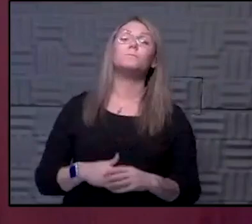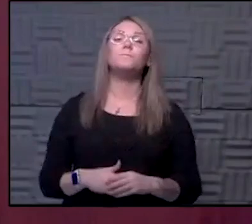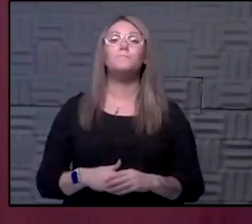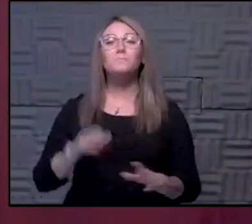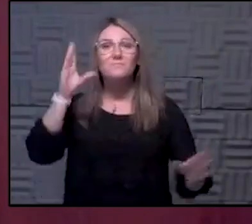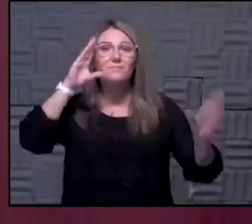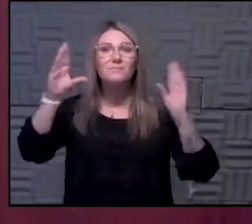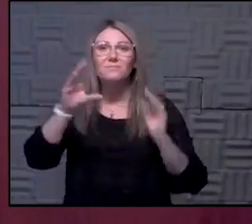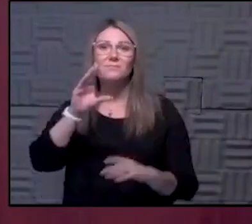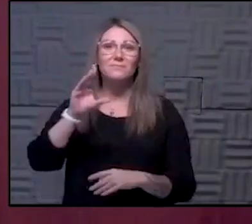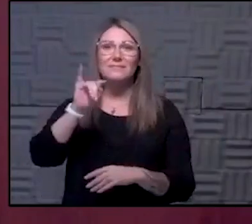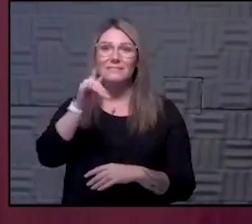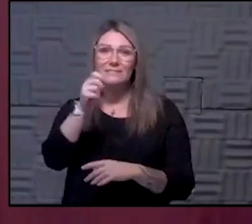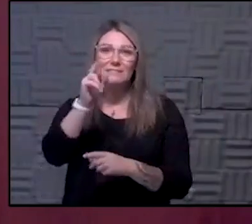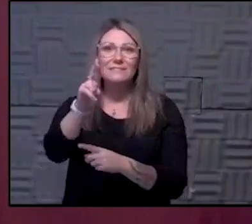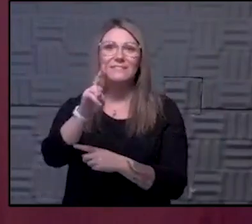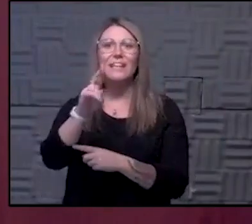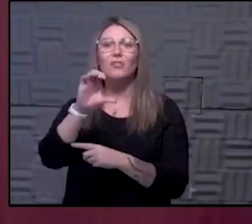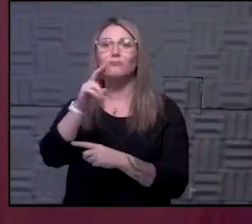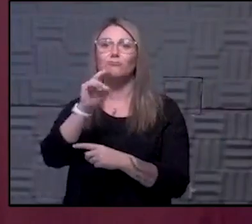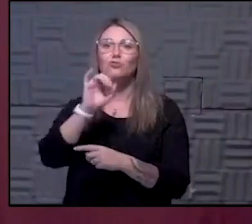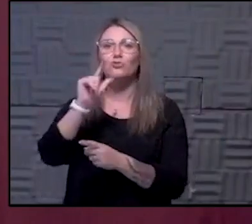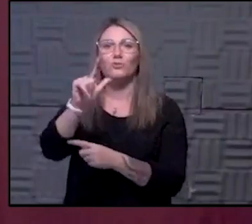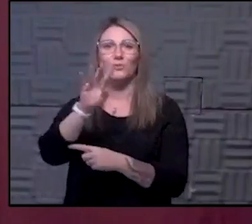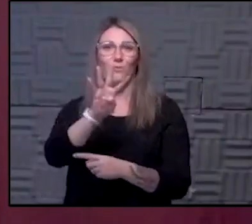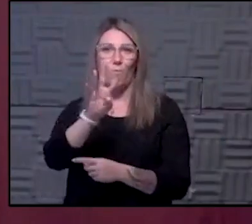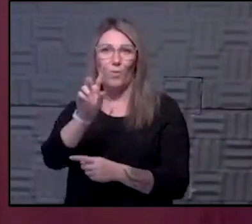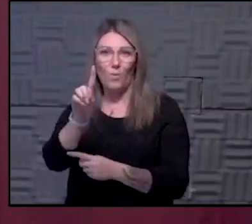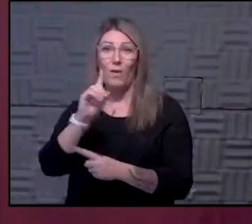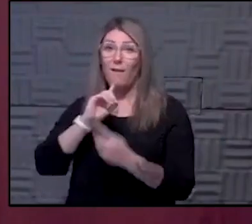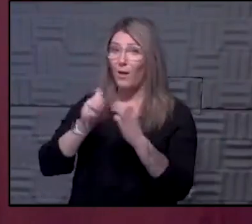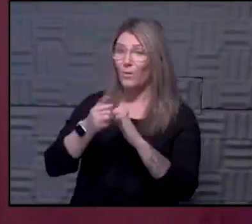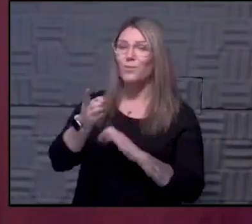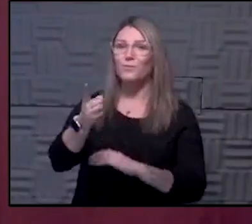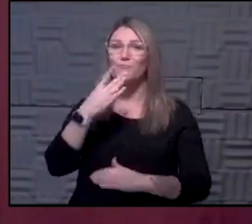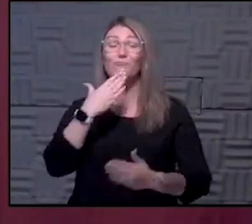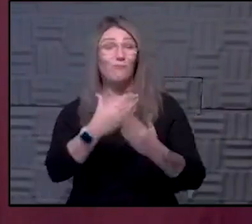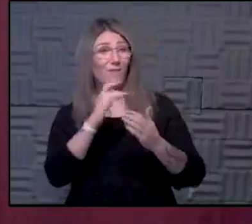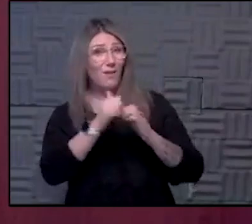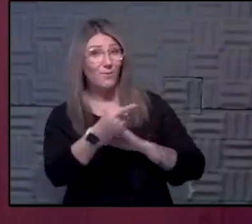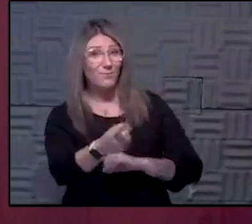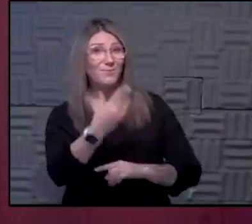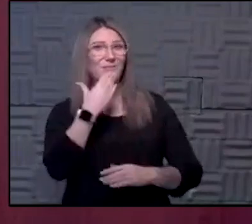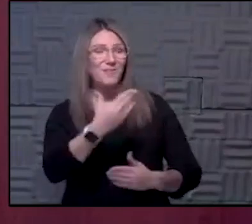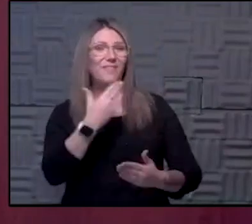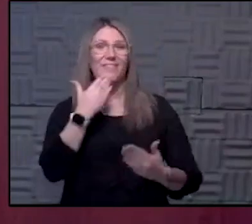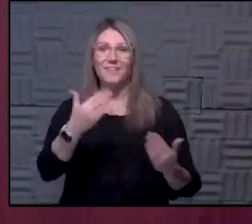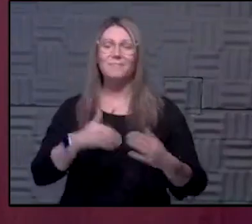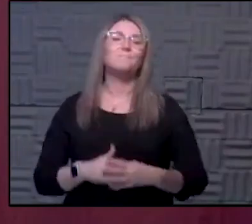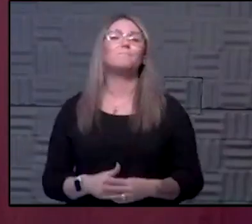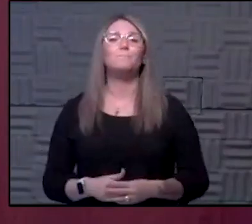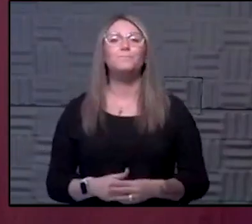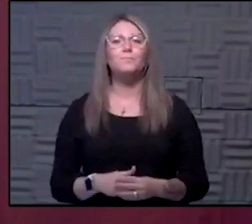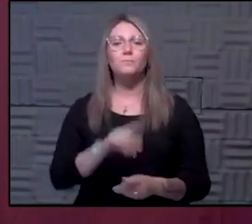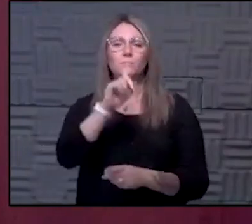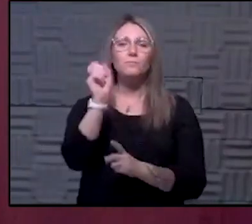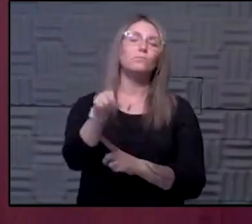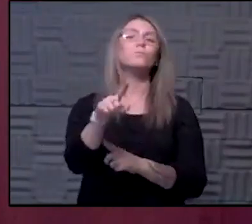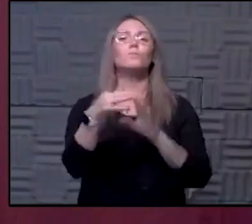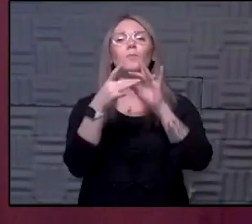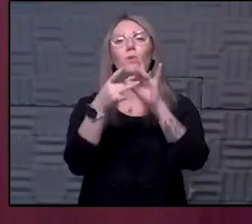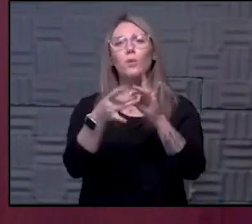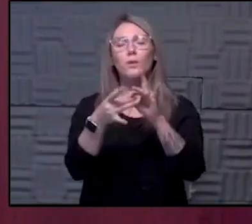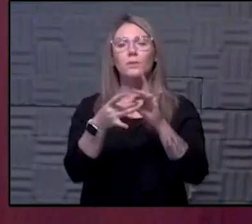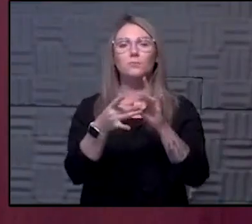Hi, guys. It's Taylor at Channel 41. How are you this morning? Hey, Taylor. How are you? Good, thank you. Good. Question about as we get ready to